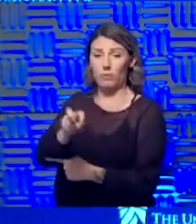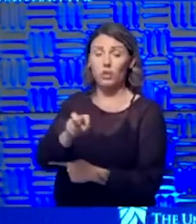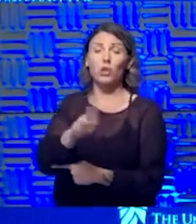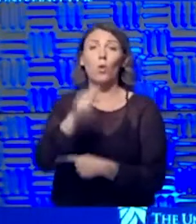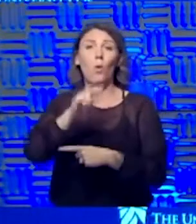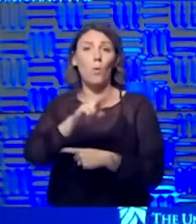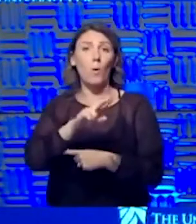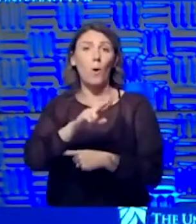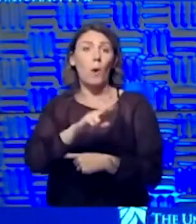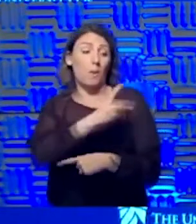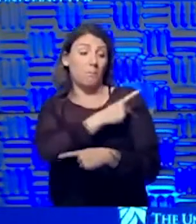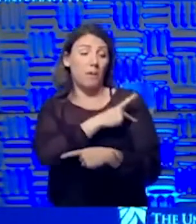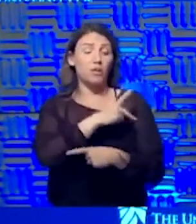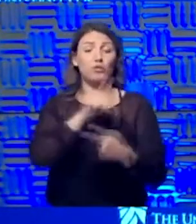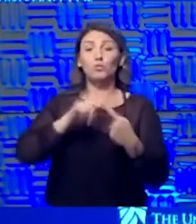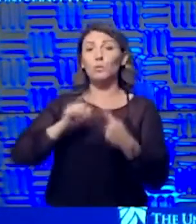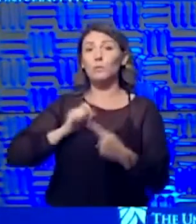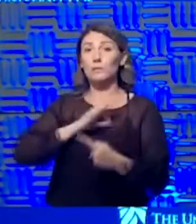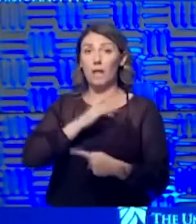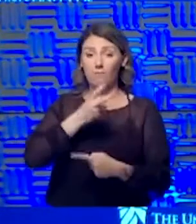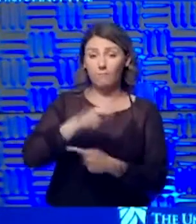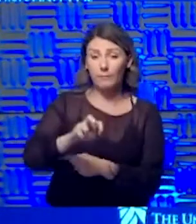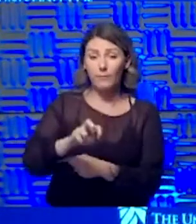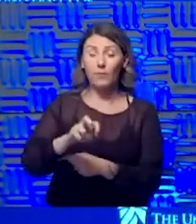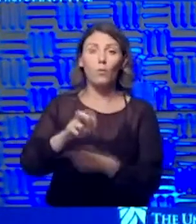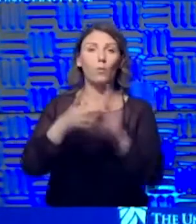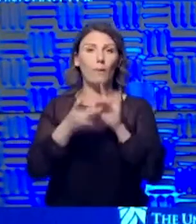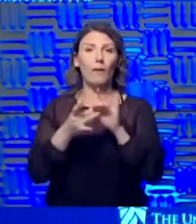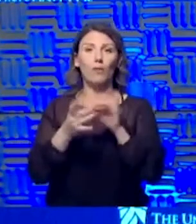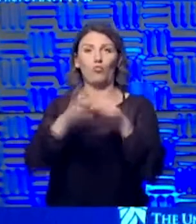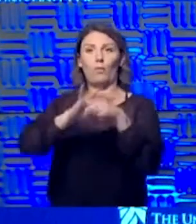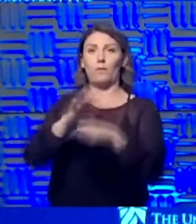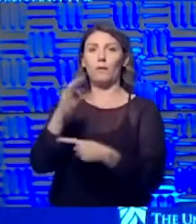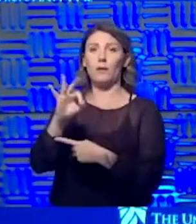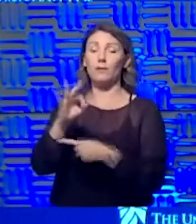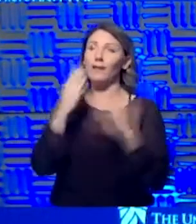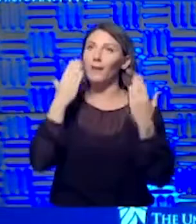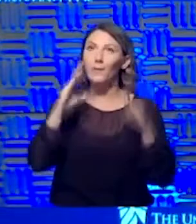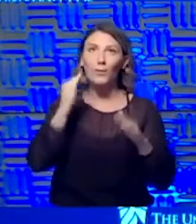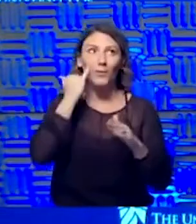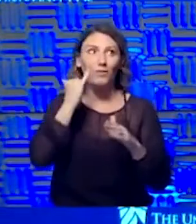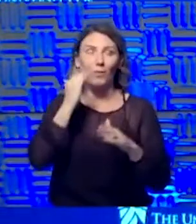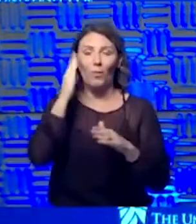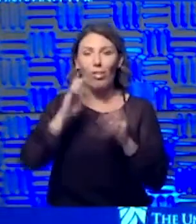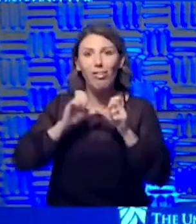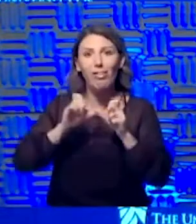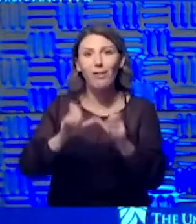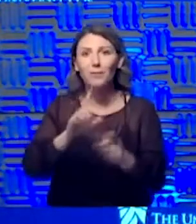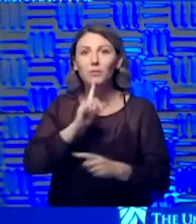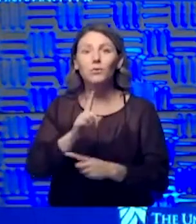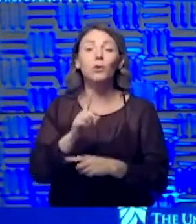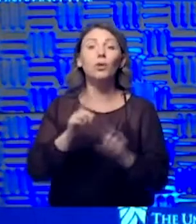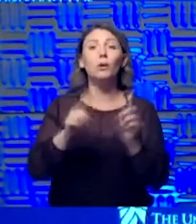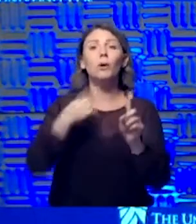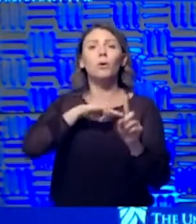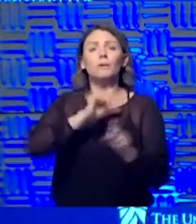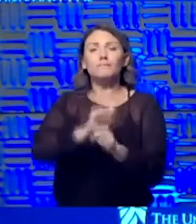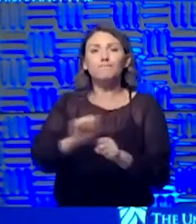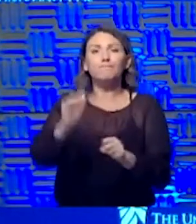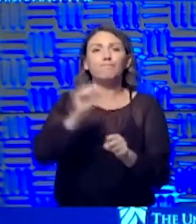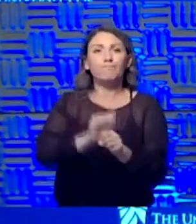staff-to-patient transmission of COVID-19. Now, I don't know if that'll always be true, but we really work hard at that, about trying to make